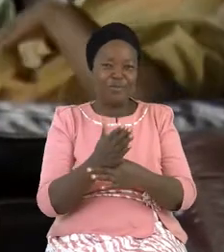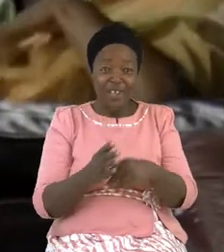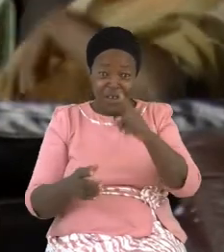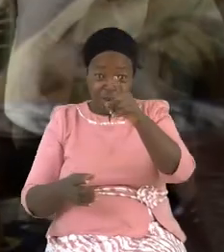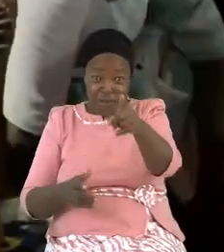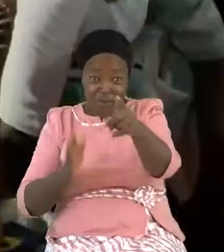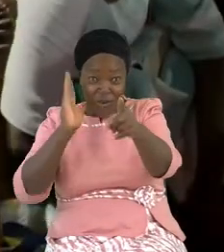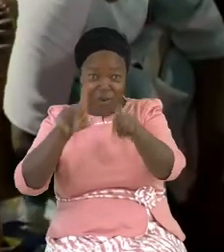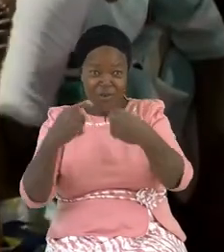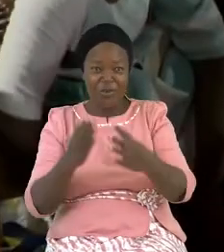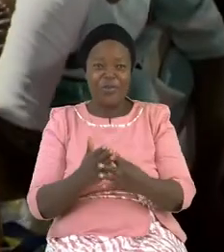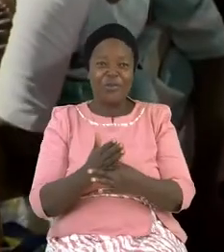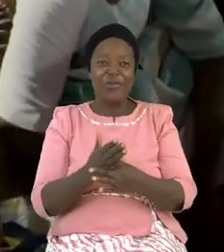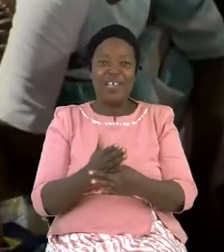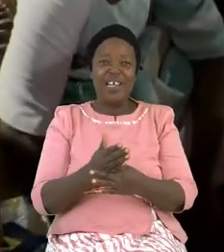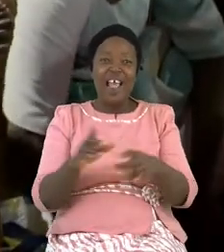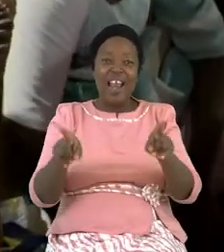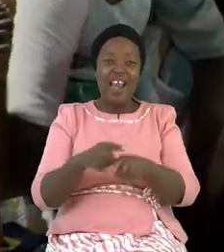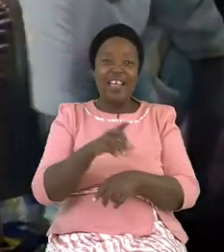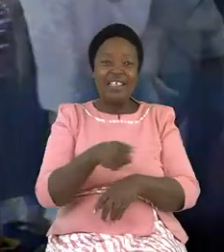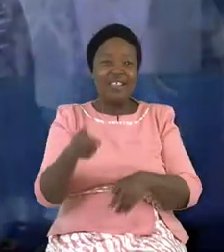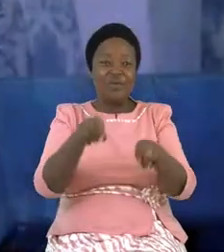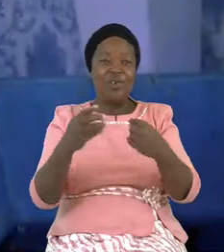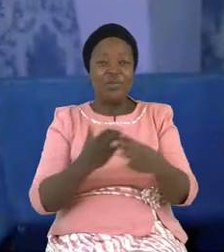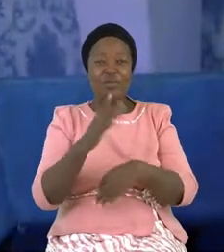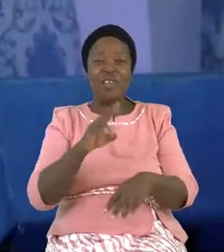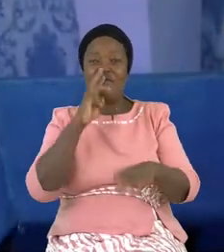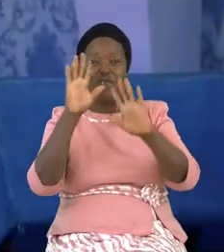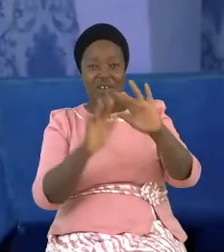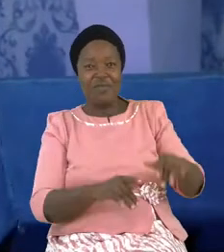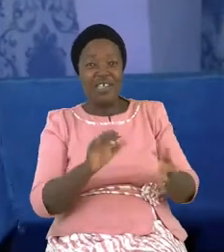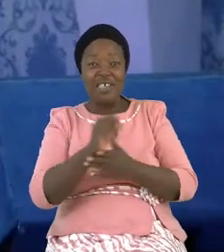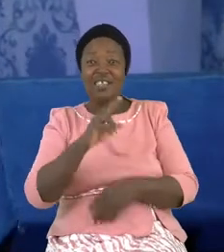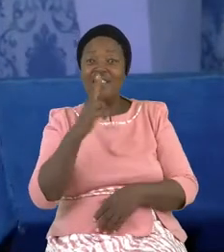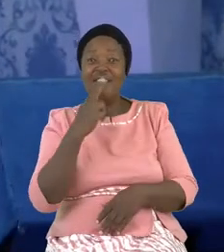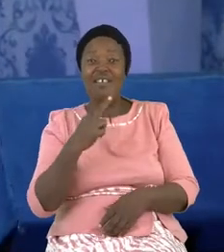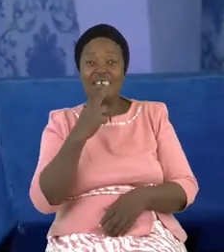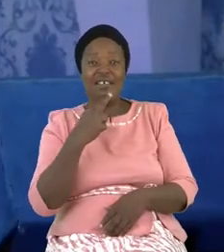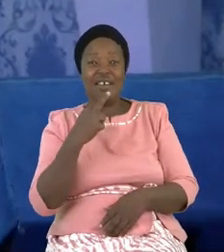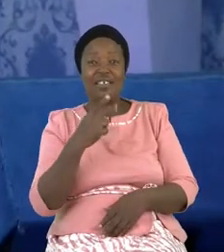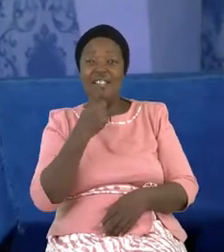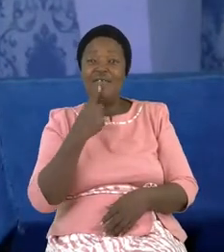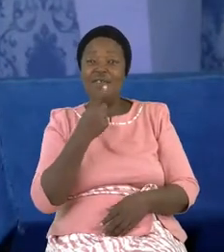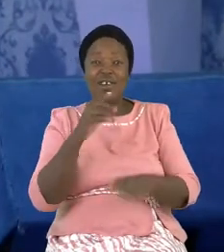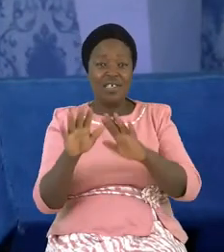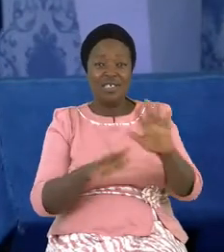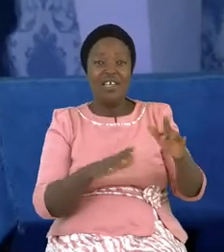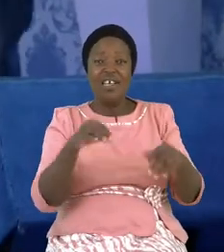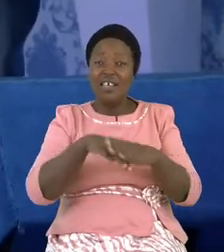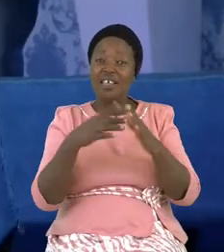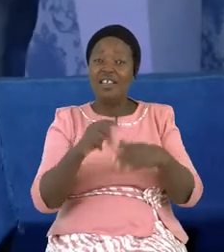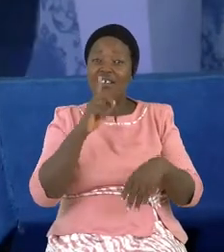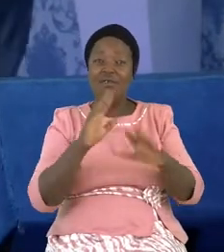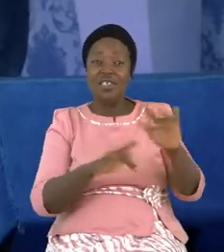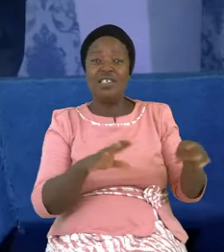through. Like they went through the river, that is the Red Sea, in the Red Sea. Nay, in all